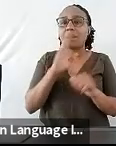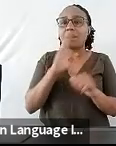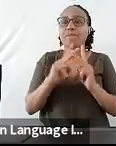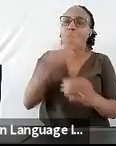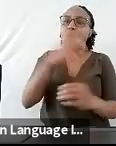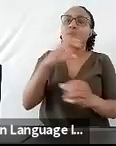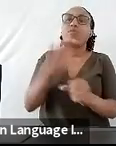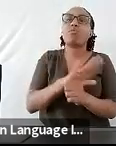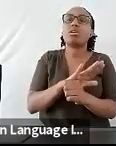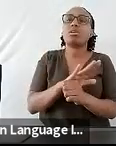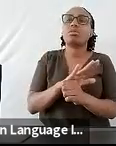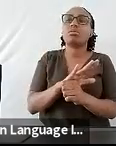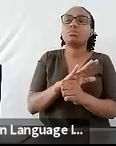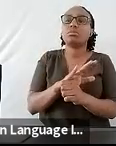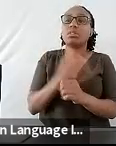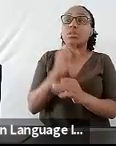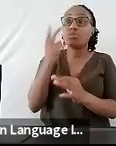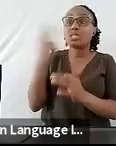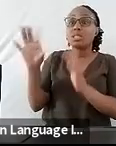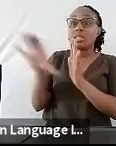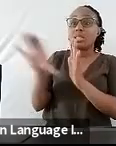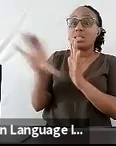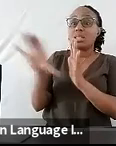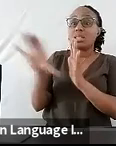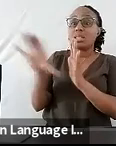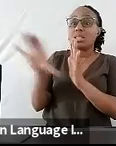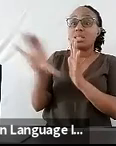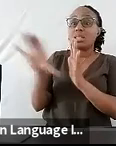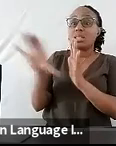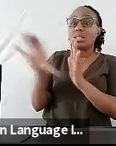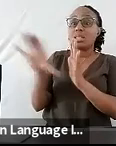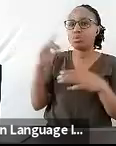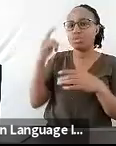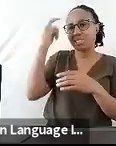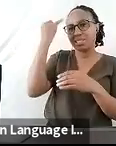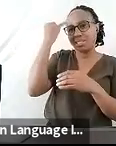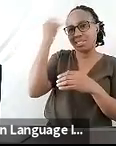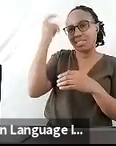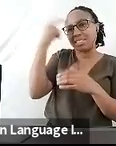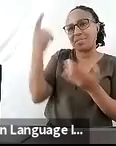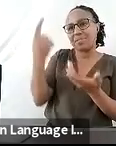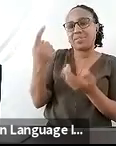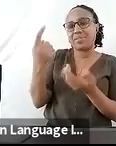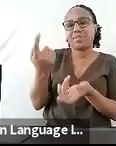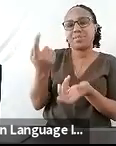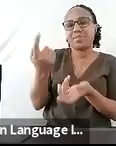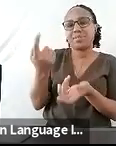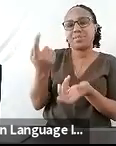is then people become desensitized to images, that over time you stop, you know, like I gave the